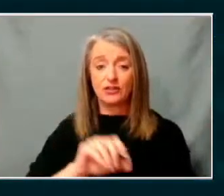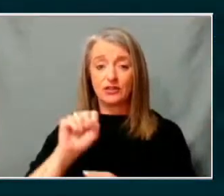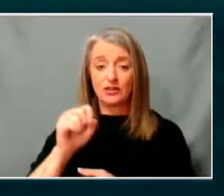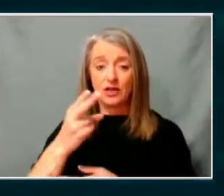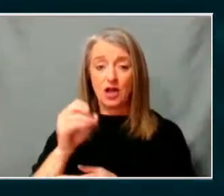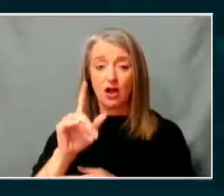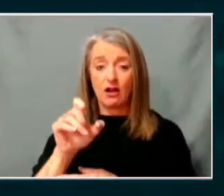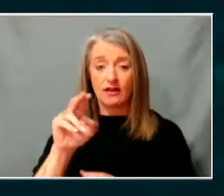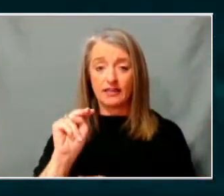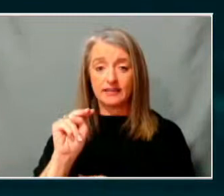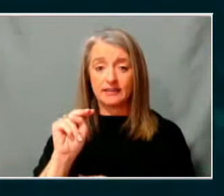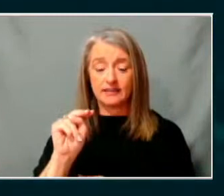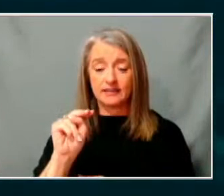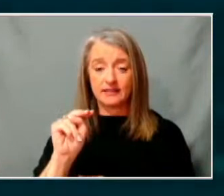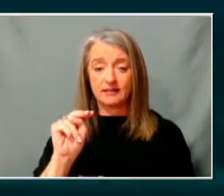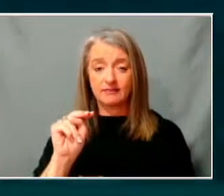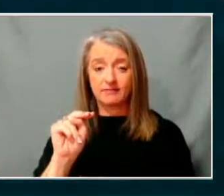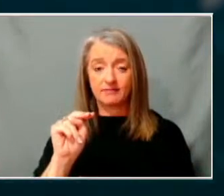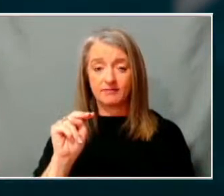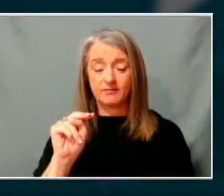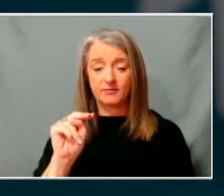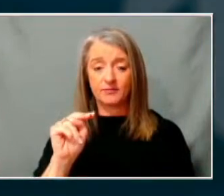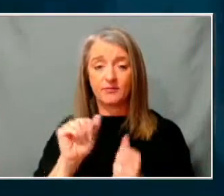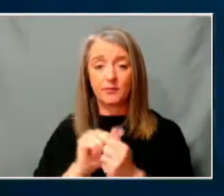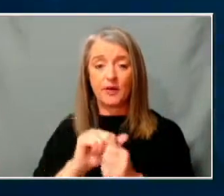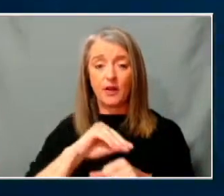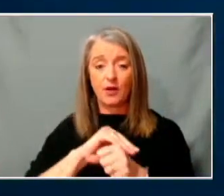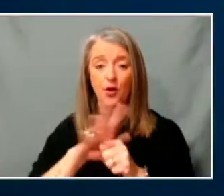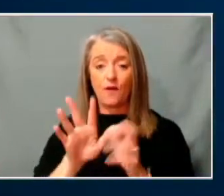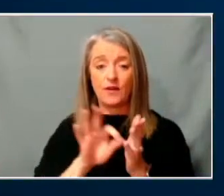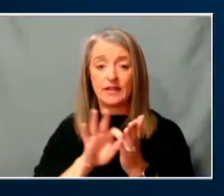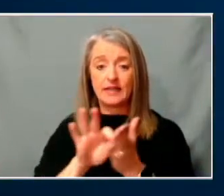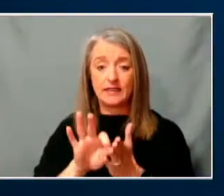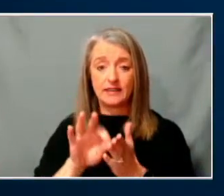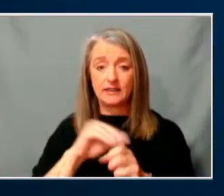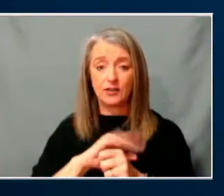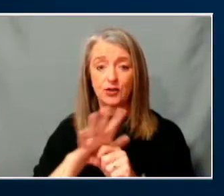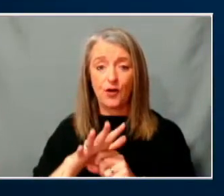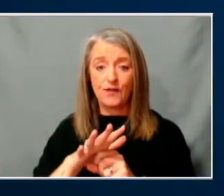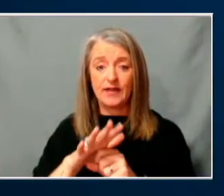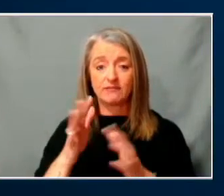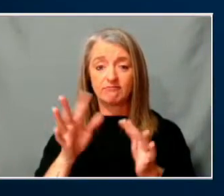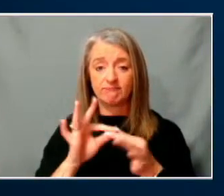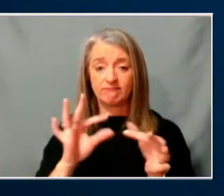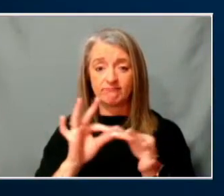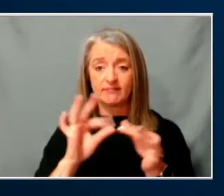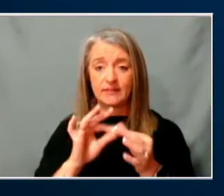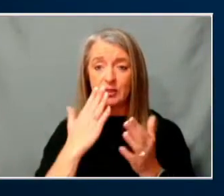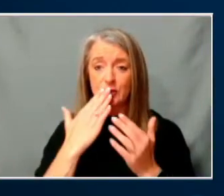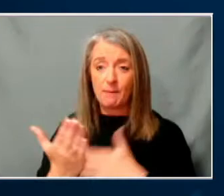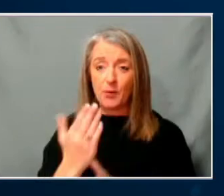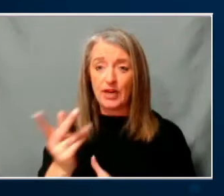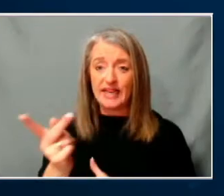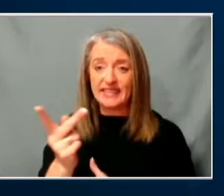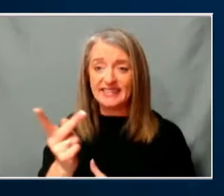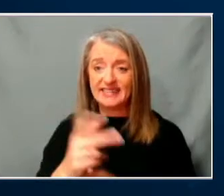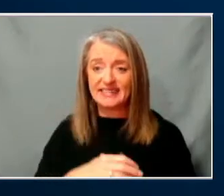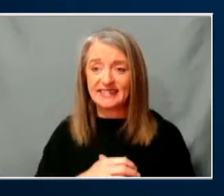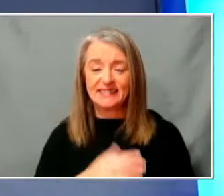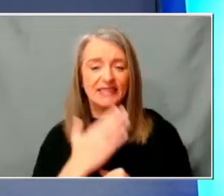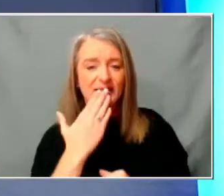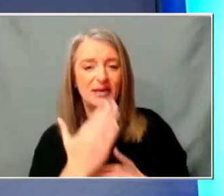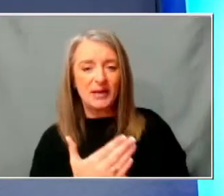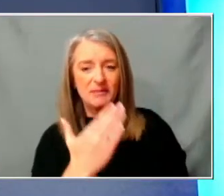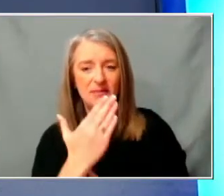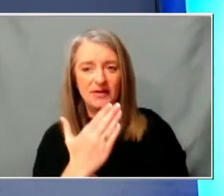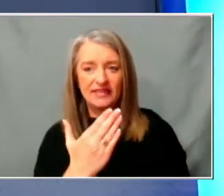of Infection Prevention and Control, with our COVID count and some COVID headlines this morning. Good morning to both of you. Good morning, Jess. Dr.